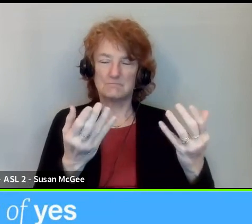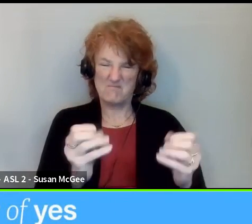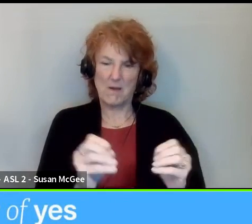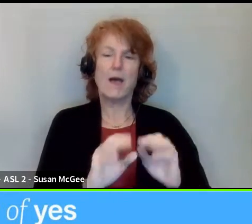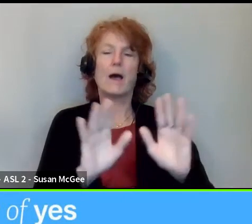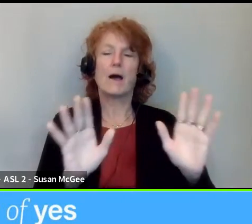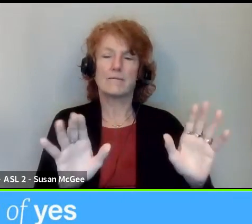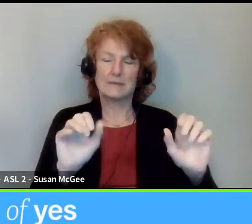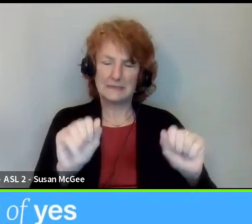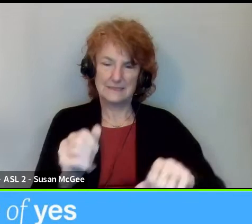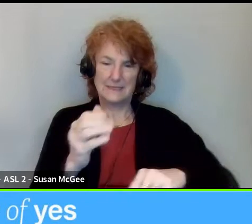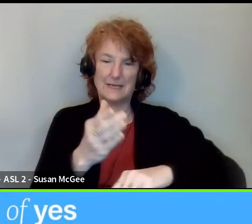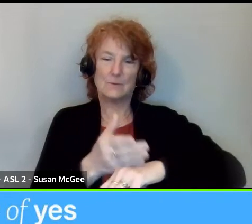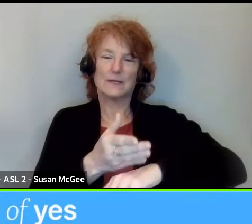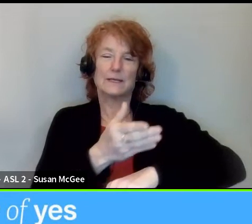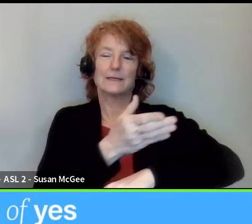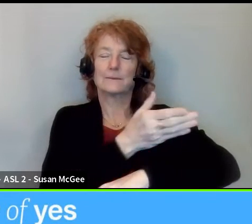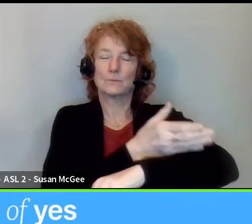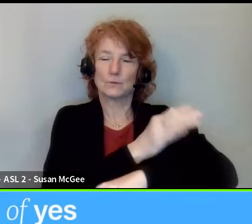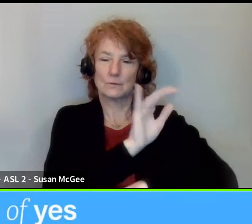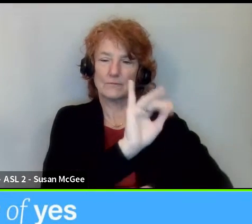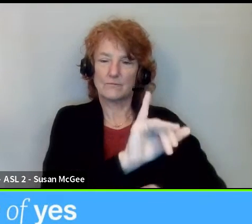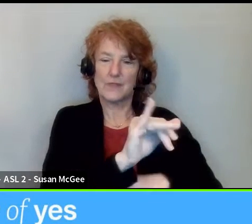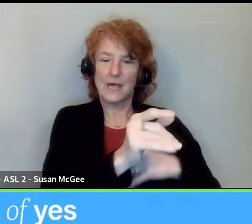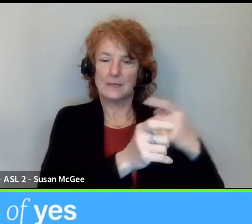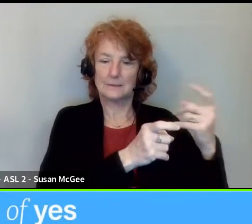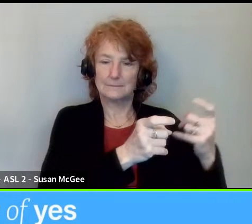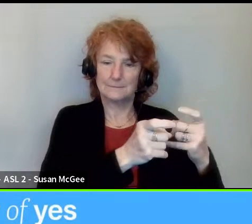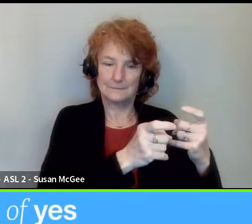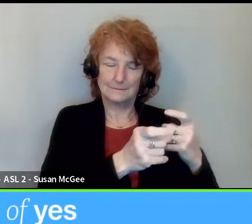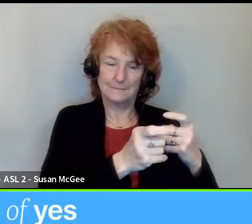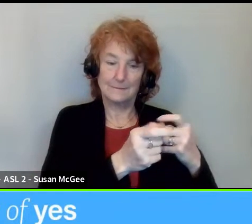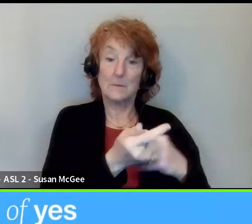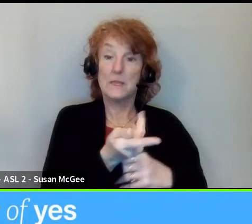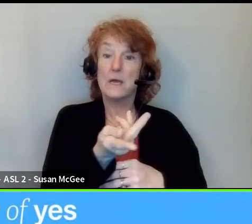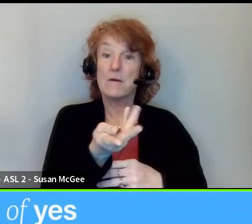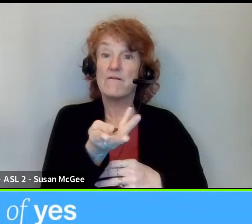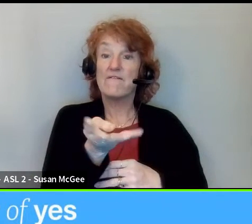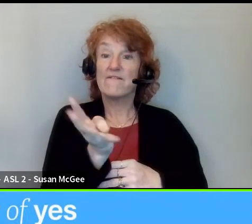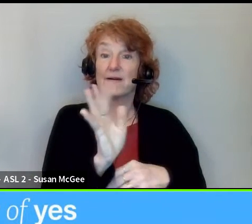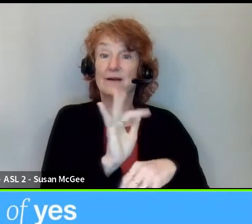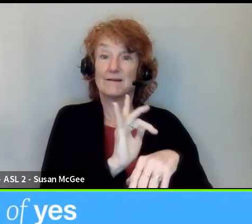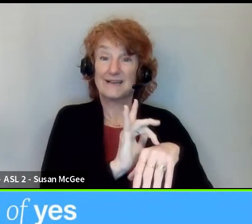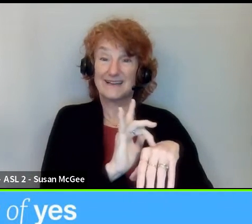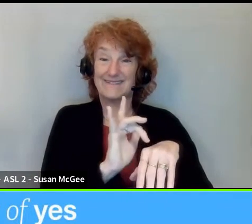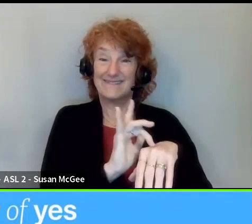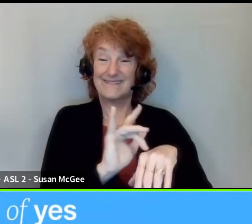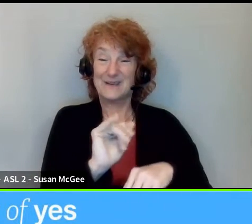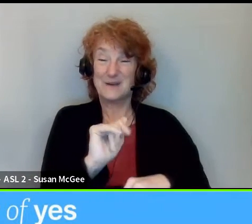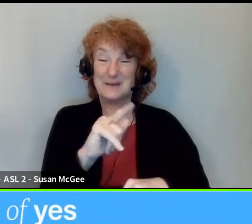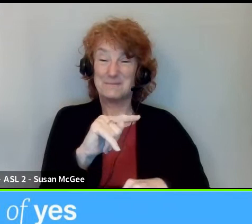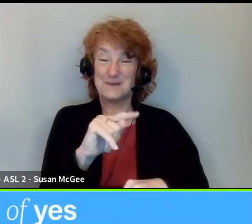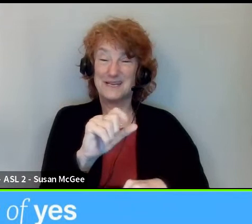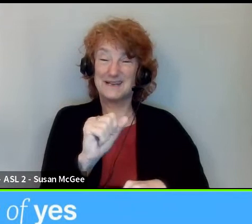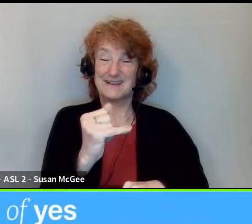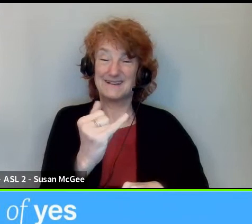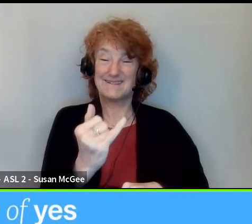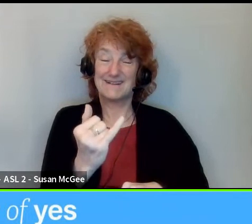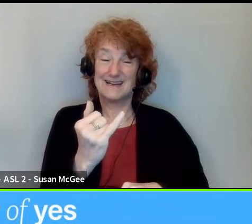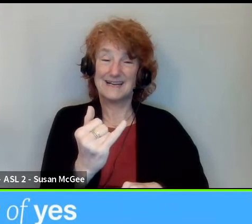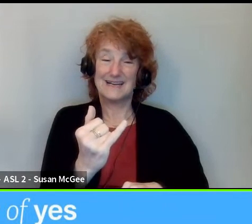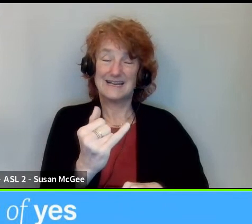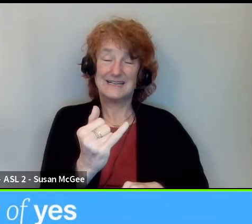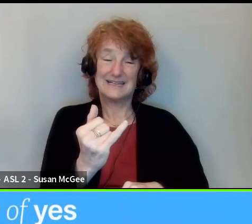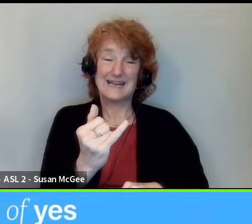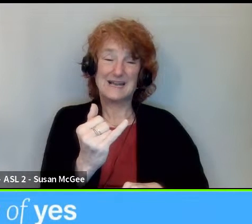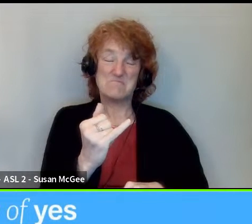to administration, but there are very few vacant apartments at the moment, and those are sort of not facing